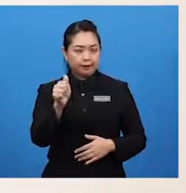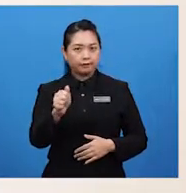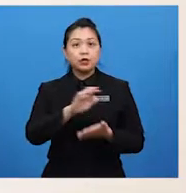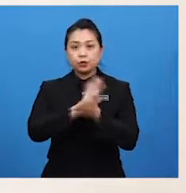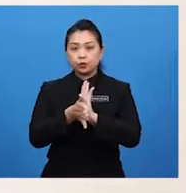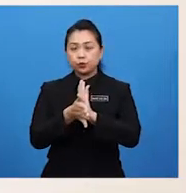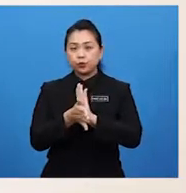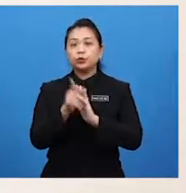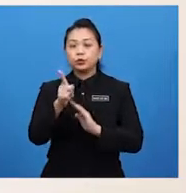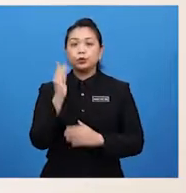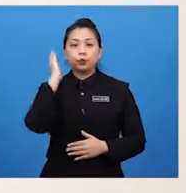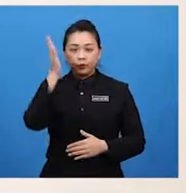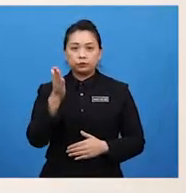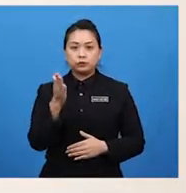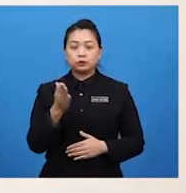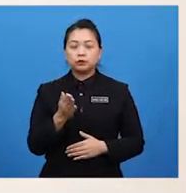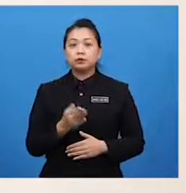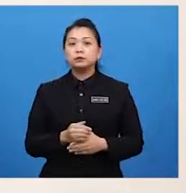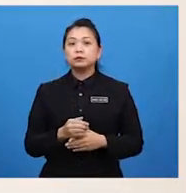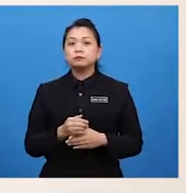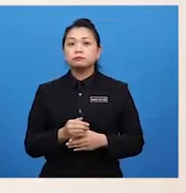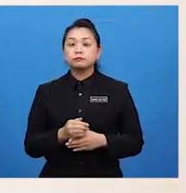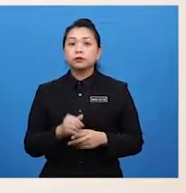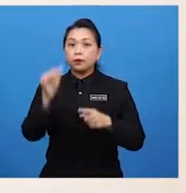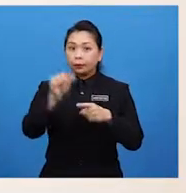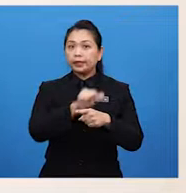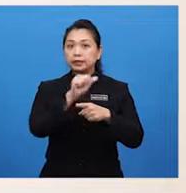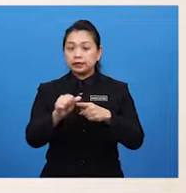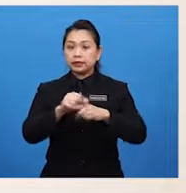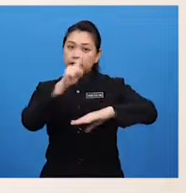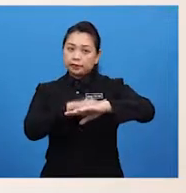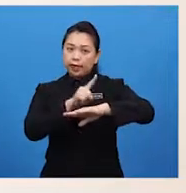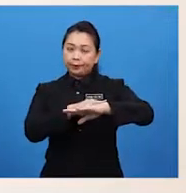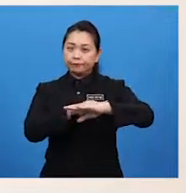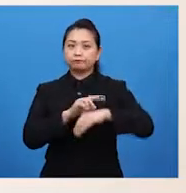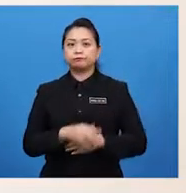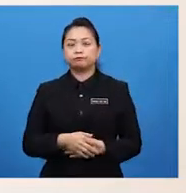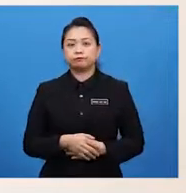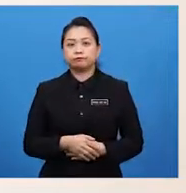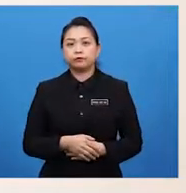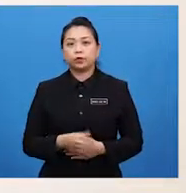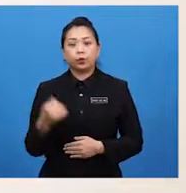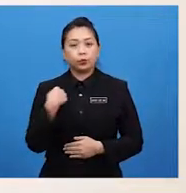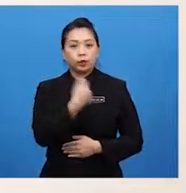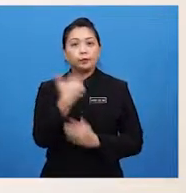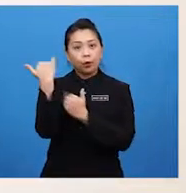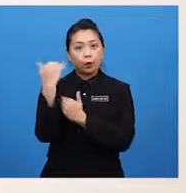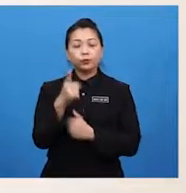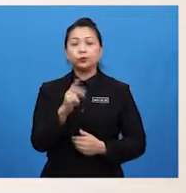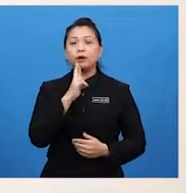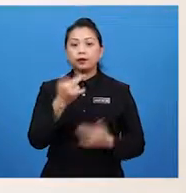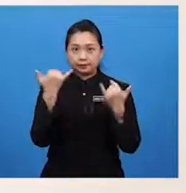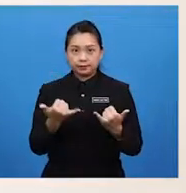be accustomed to the time limit for task one. We hope now you are